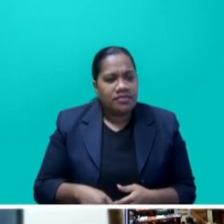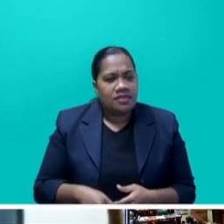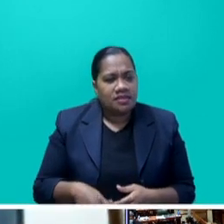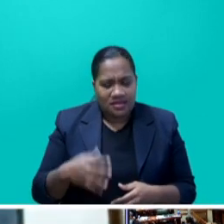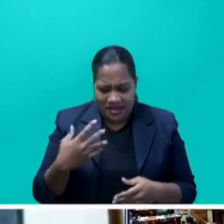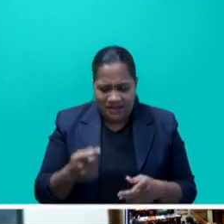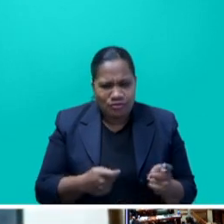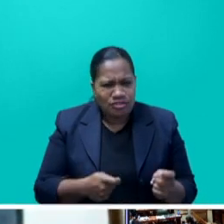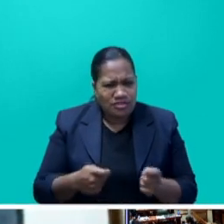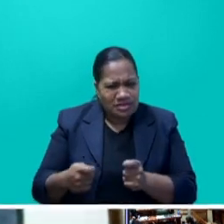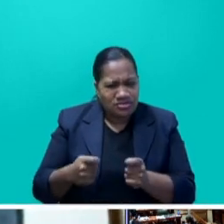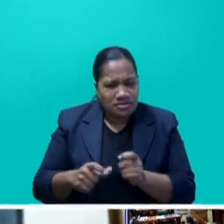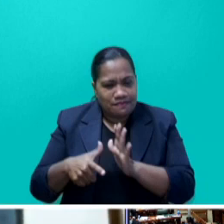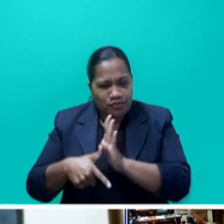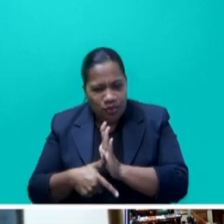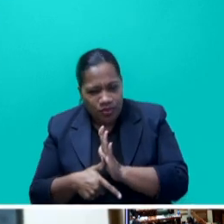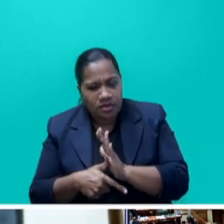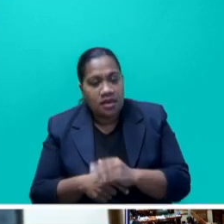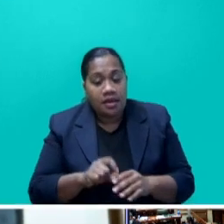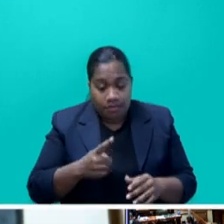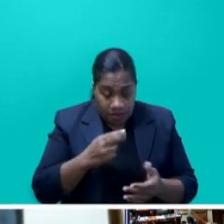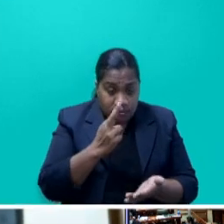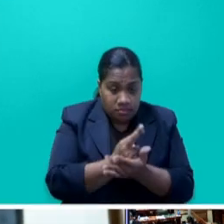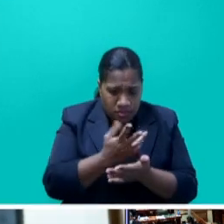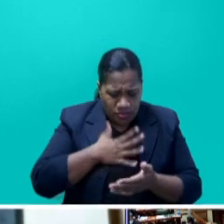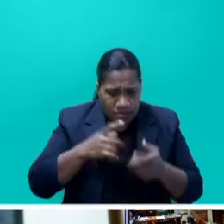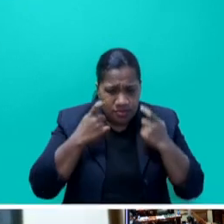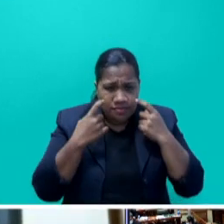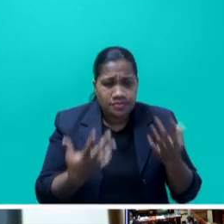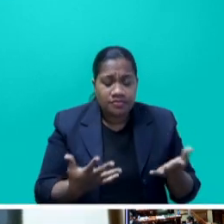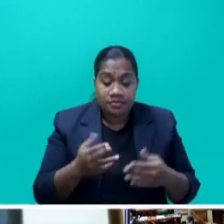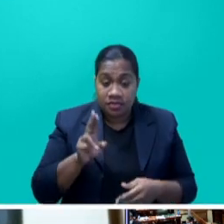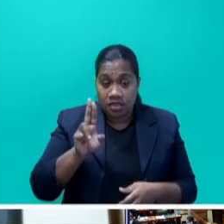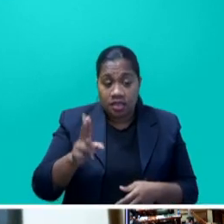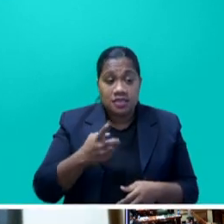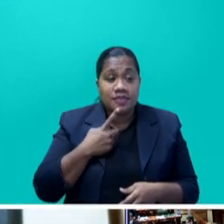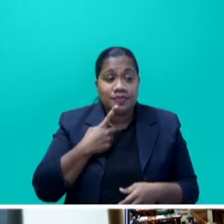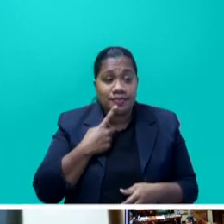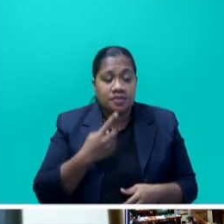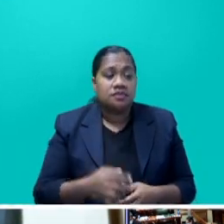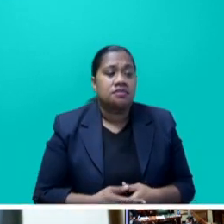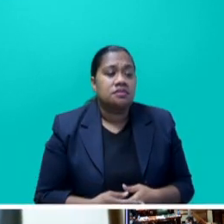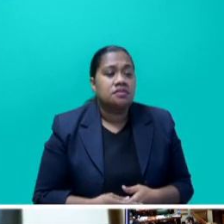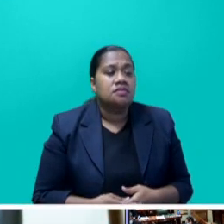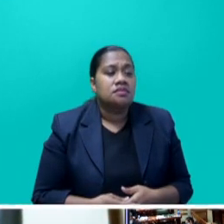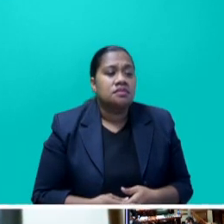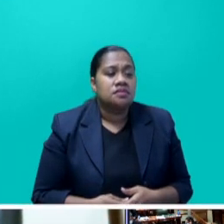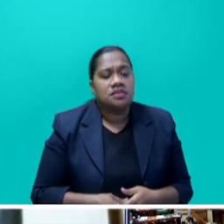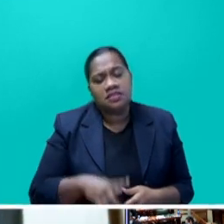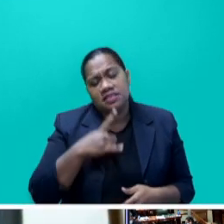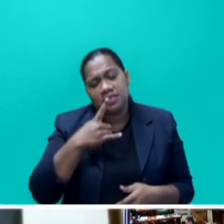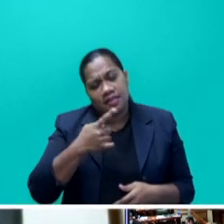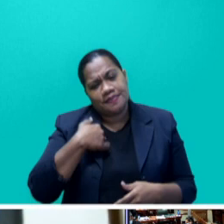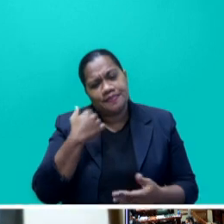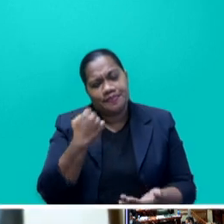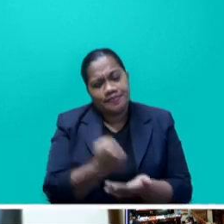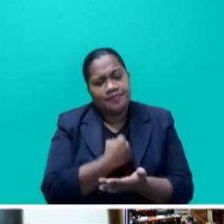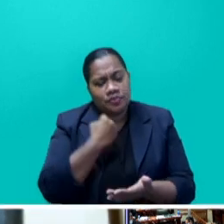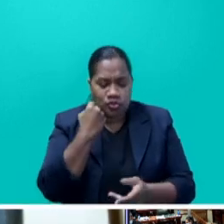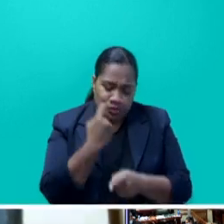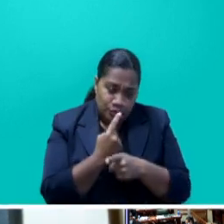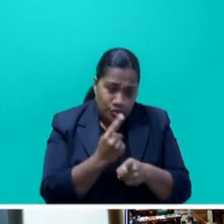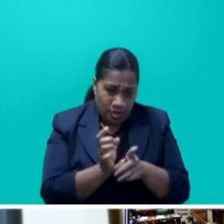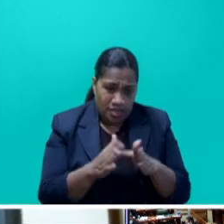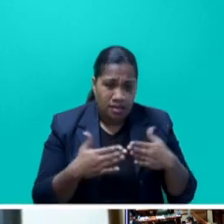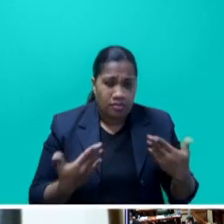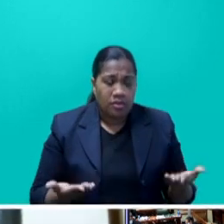period. But what really went to show is that in her speech, which gave it all away, she said, "Oh, I'm sure as we are talking at the moment,